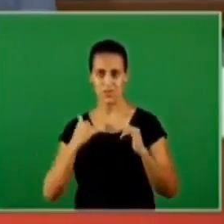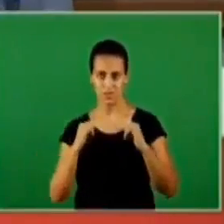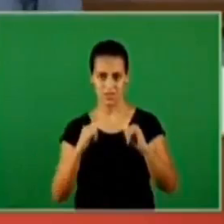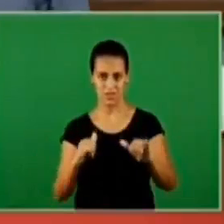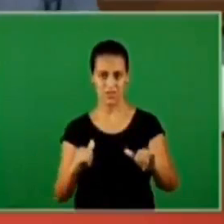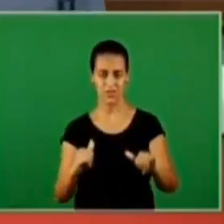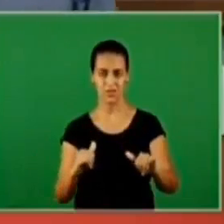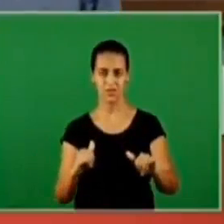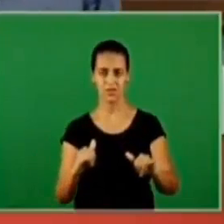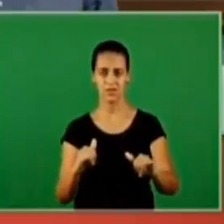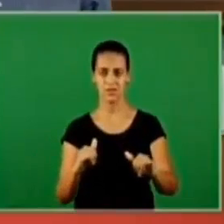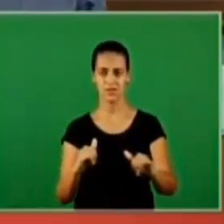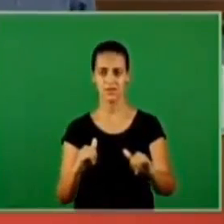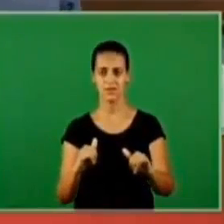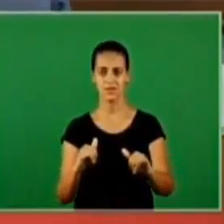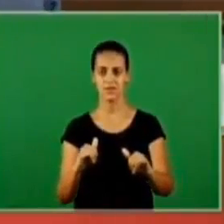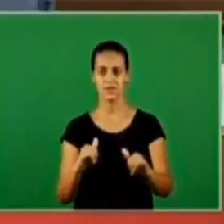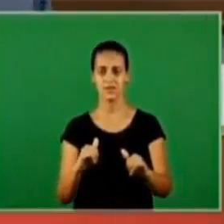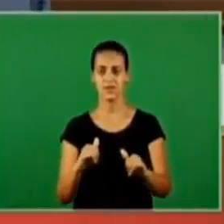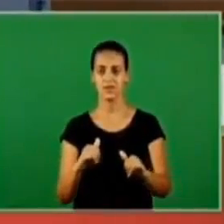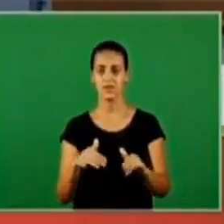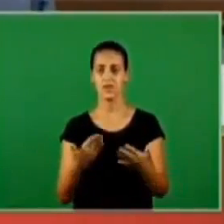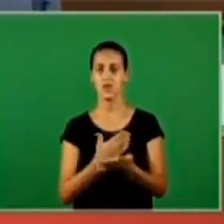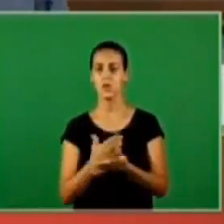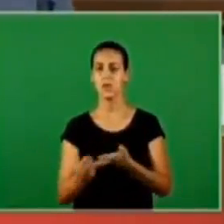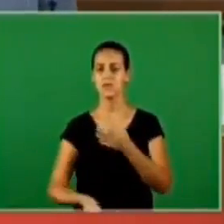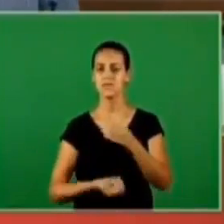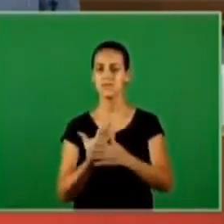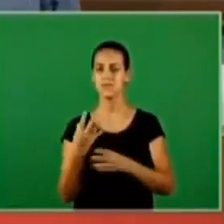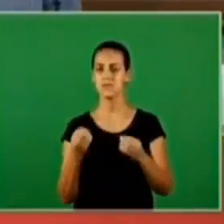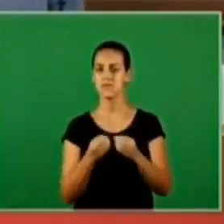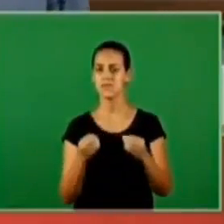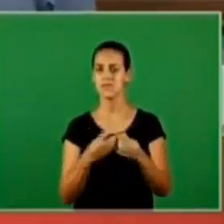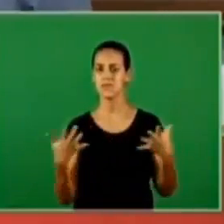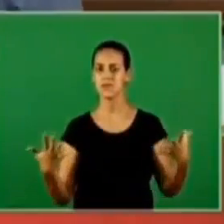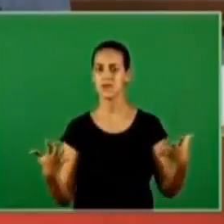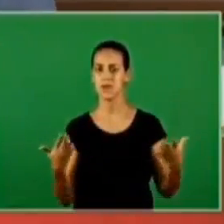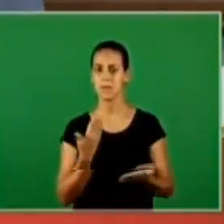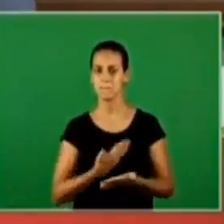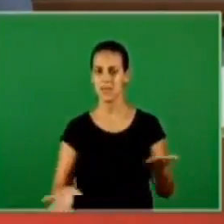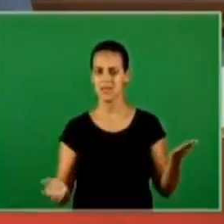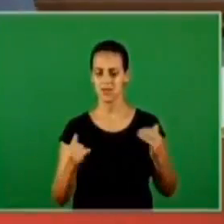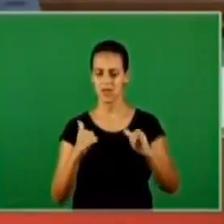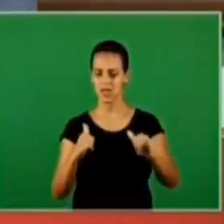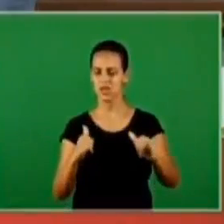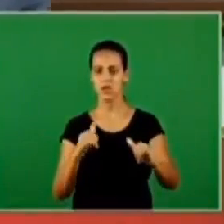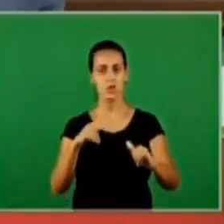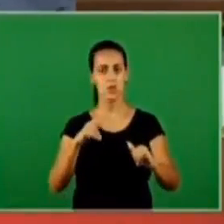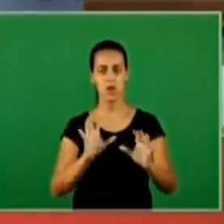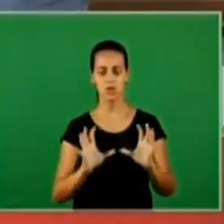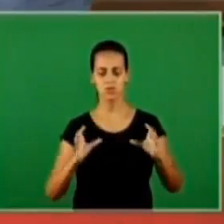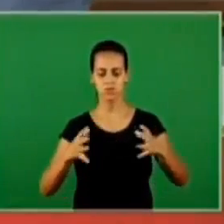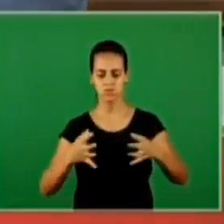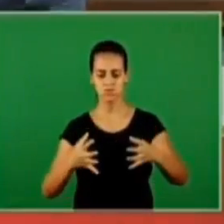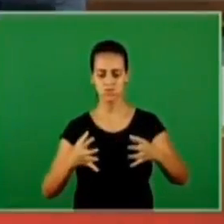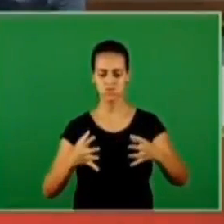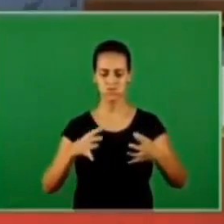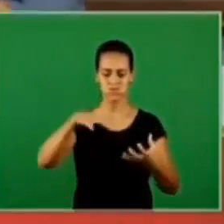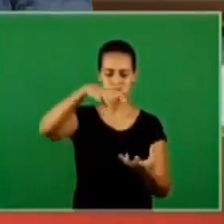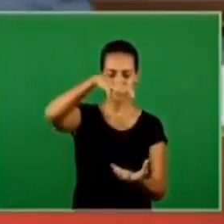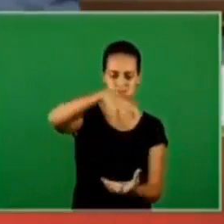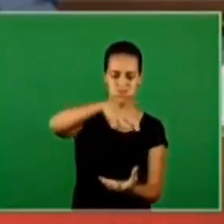this energy, from its creation, never lost a fraction of the energy that is